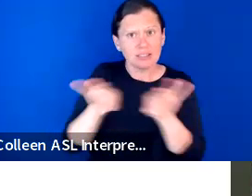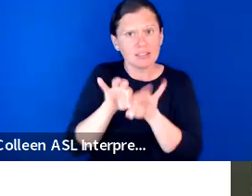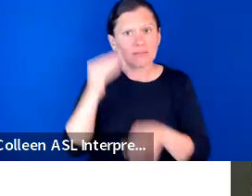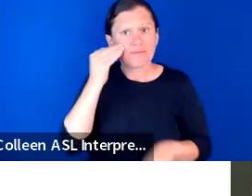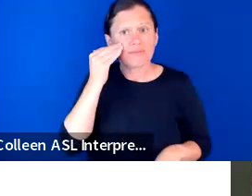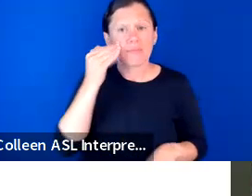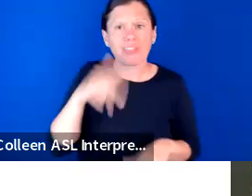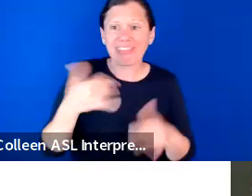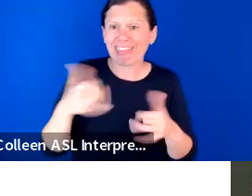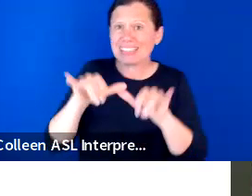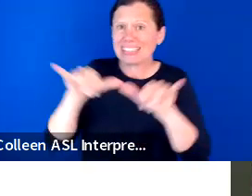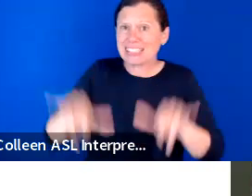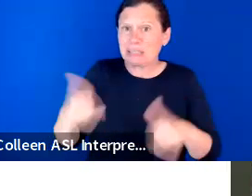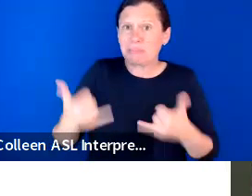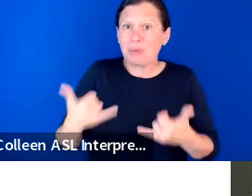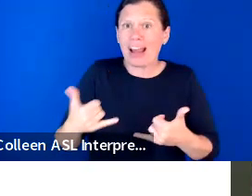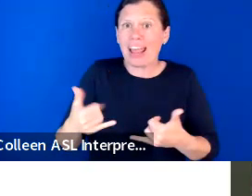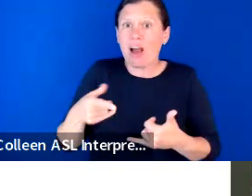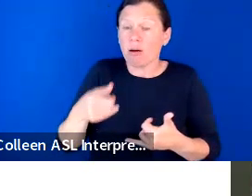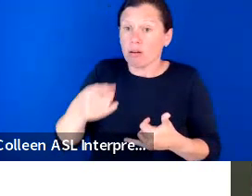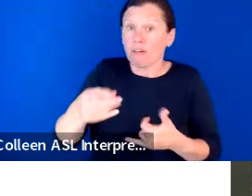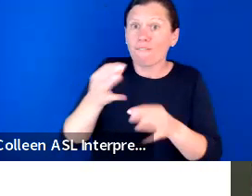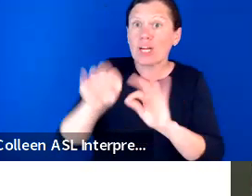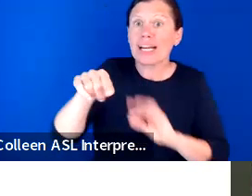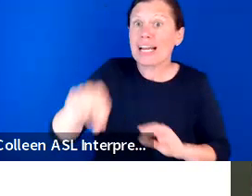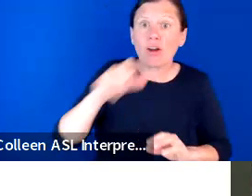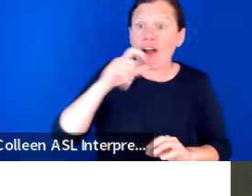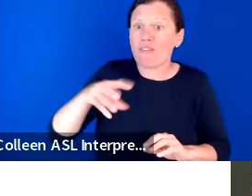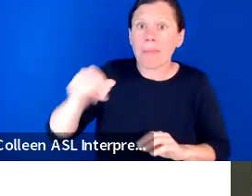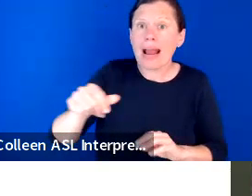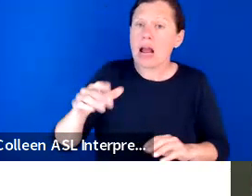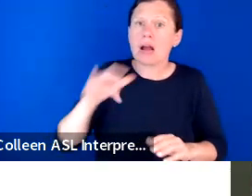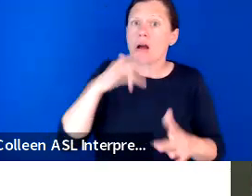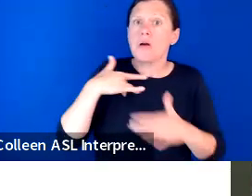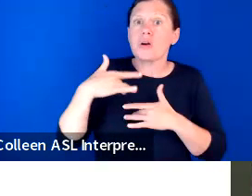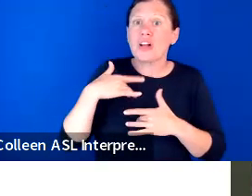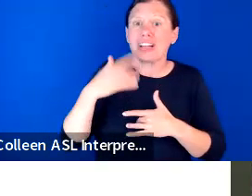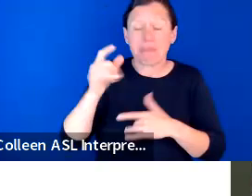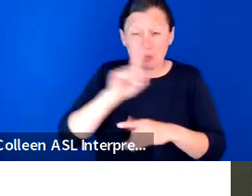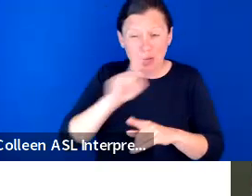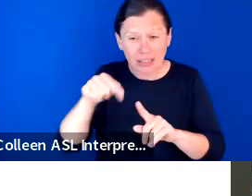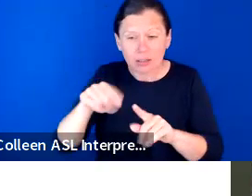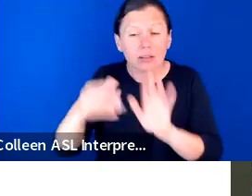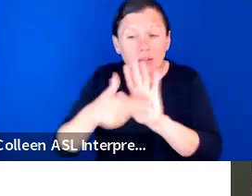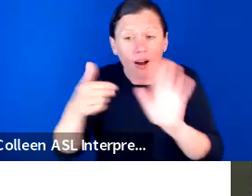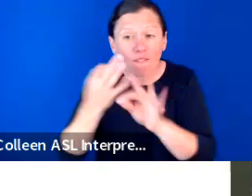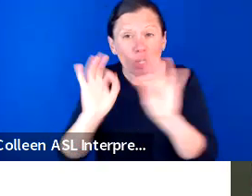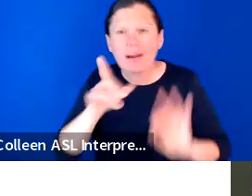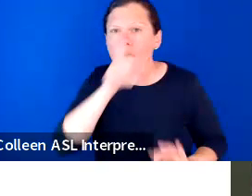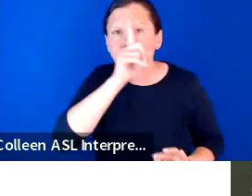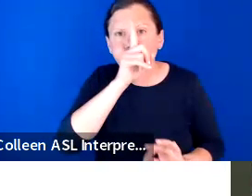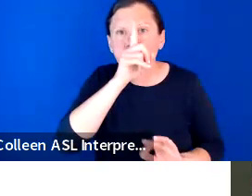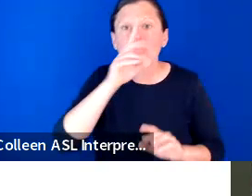family caregivers to provide the vast majority of care isn't actually free. Almost half of family caregivers